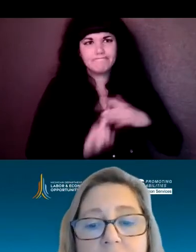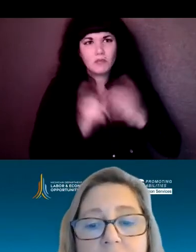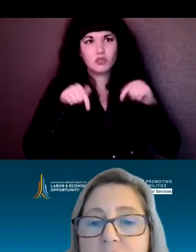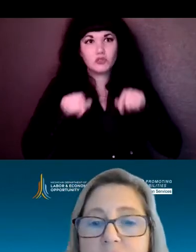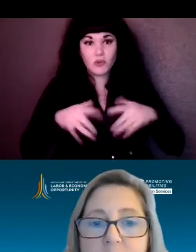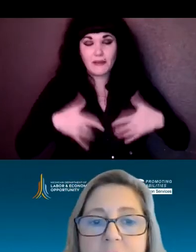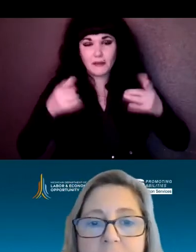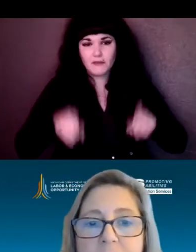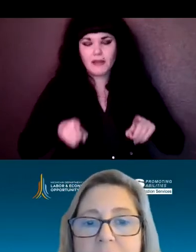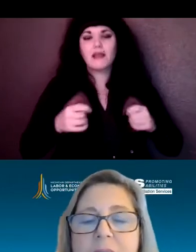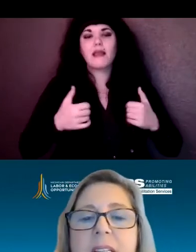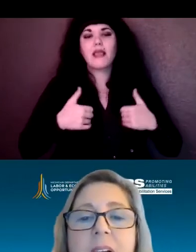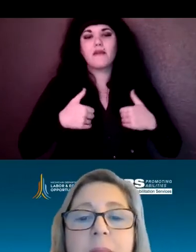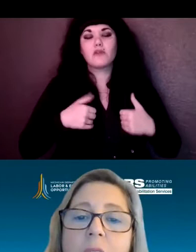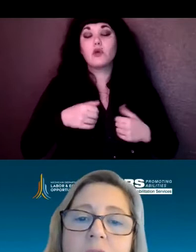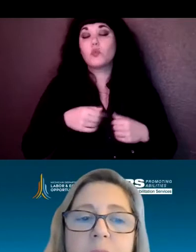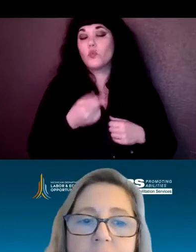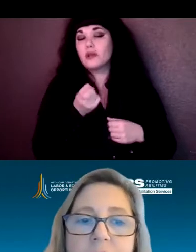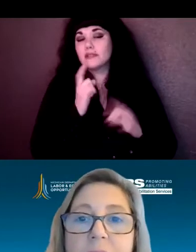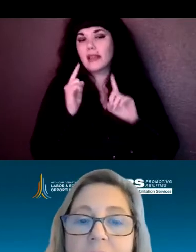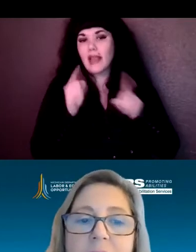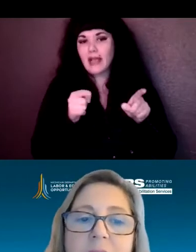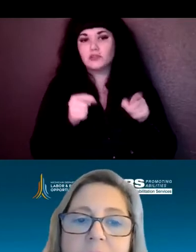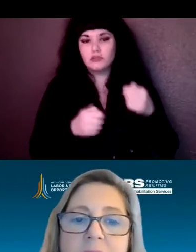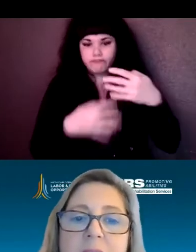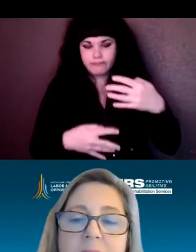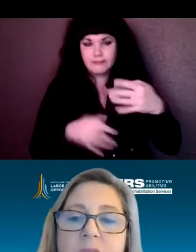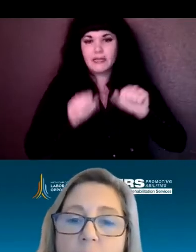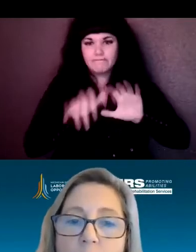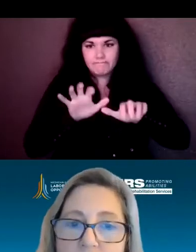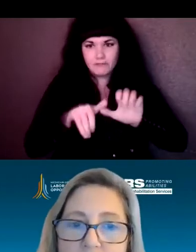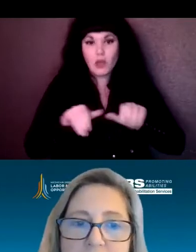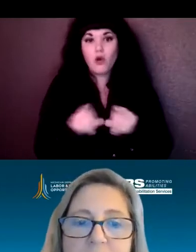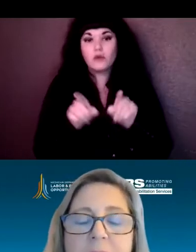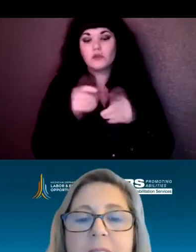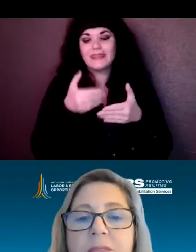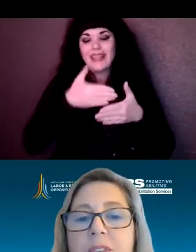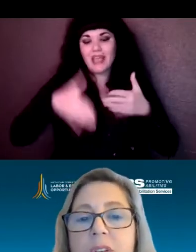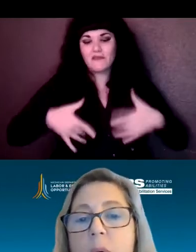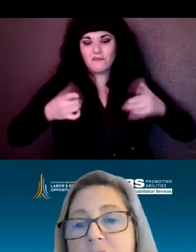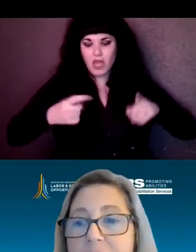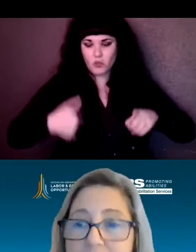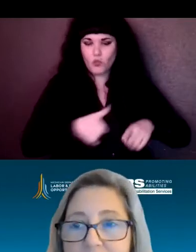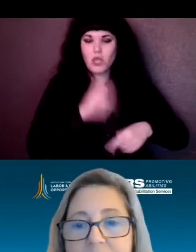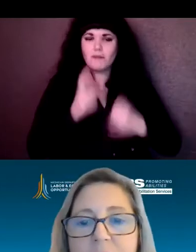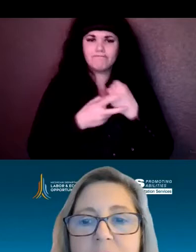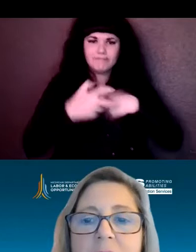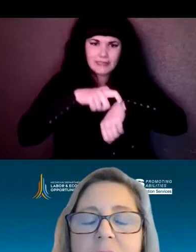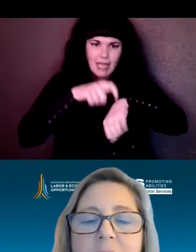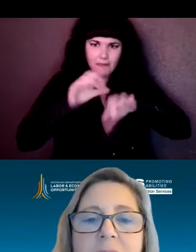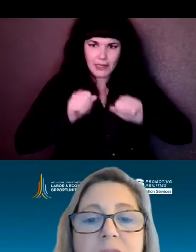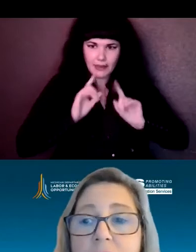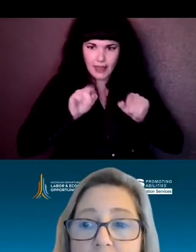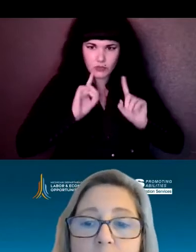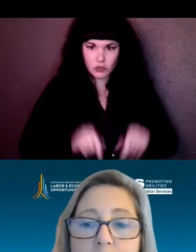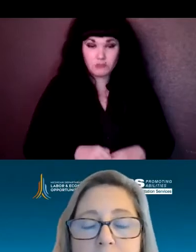section on your Zoom interface. Time is also reserved at the end of the event to answer questions. And if there's a question that doesn't get answered,